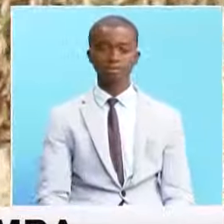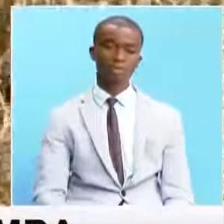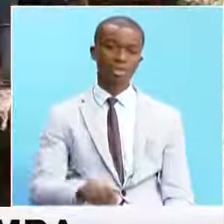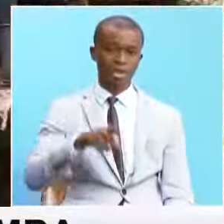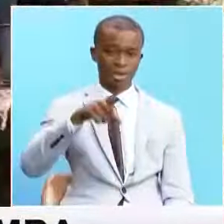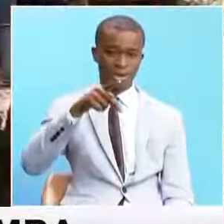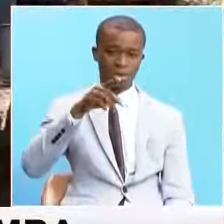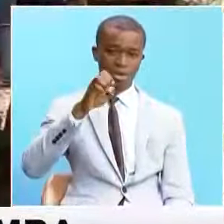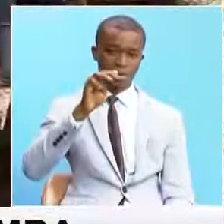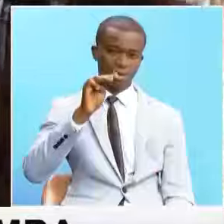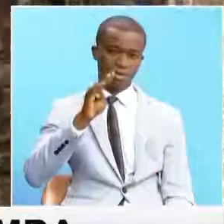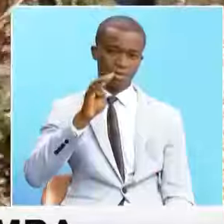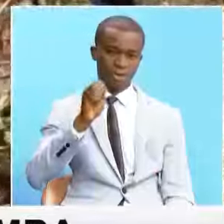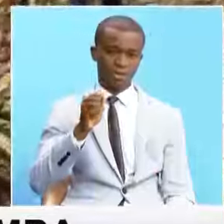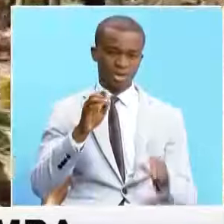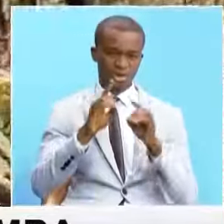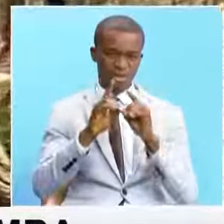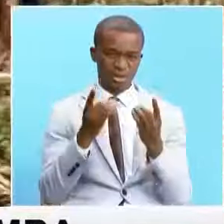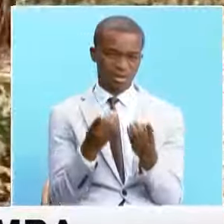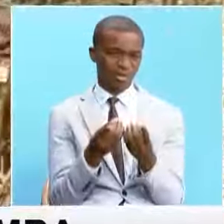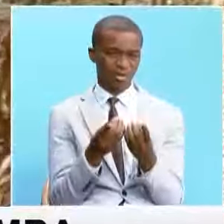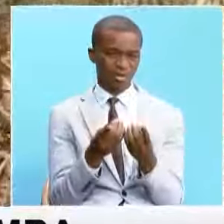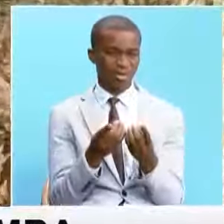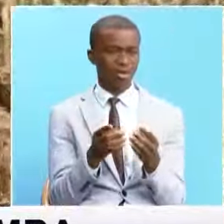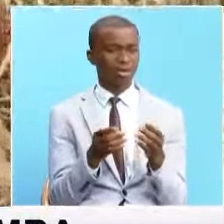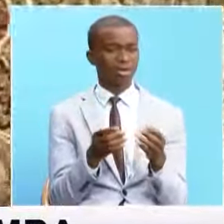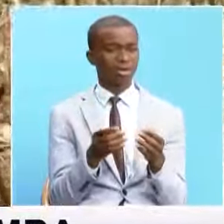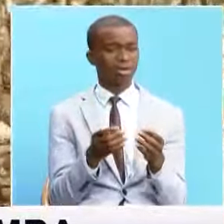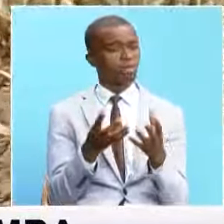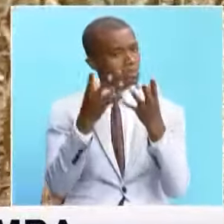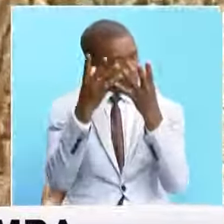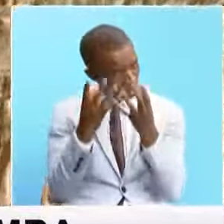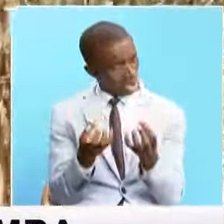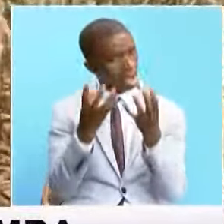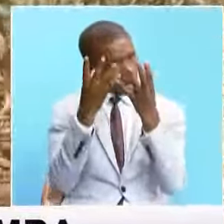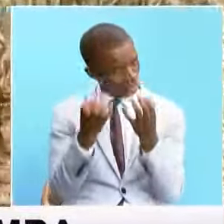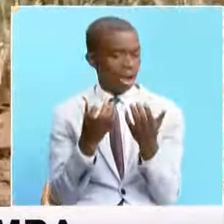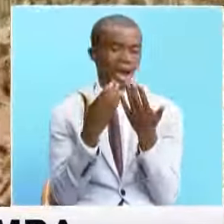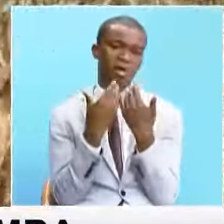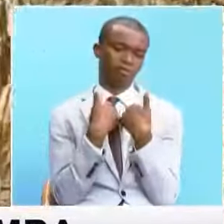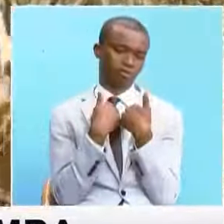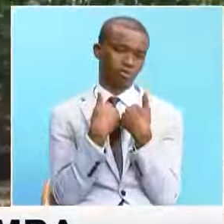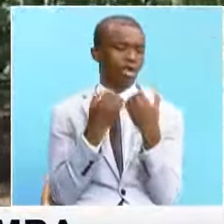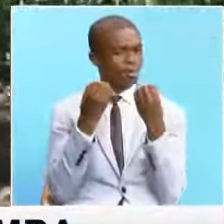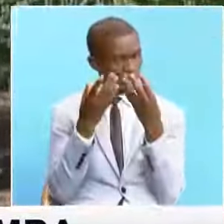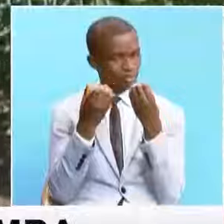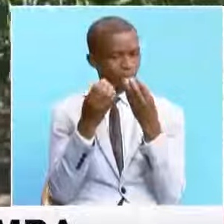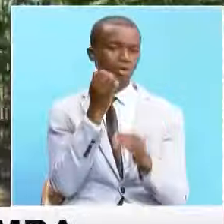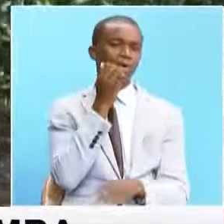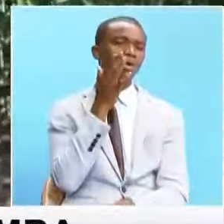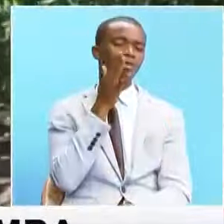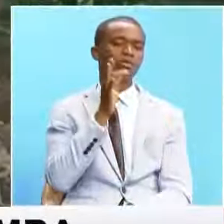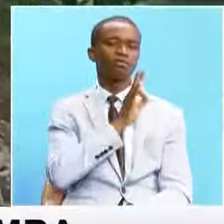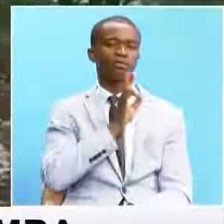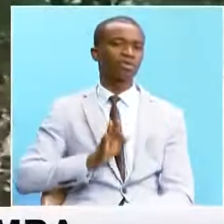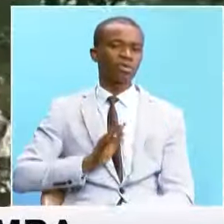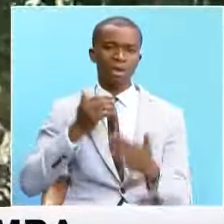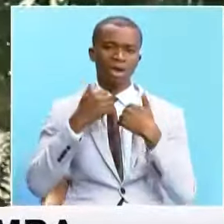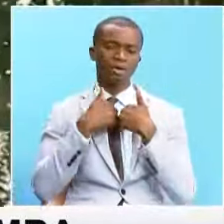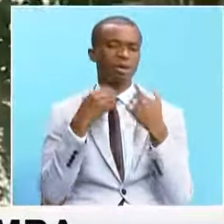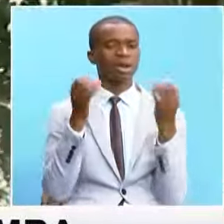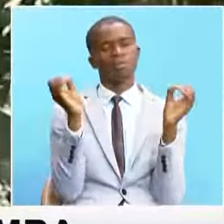felt, with many households struggling with food security. To address this challenge, the Minister of Agriculture's